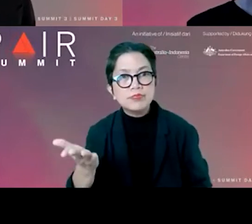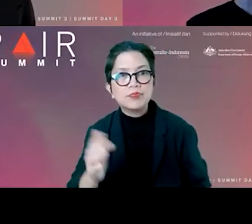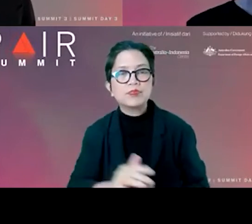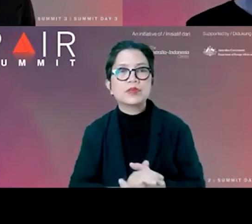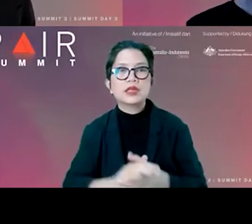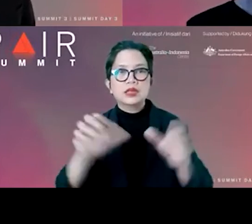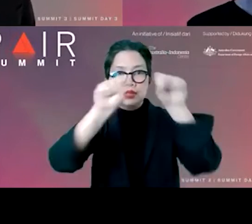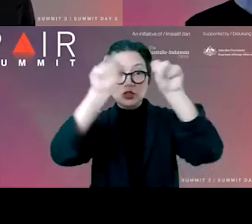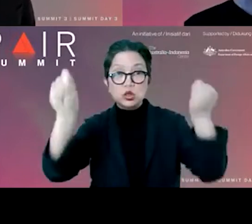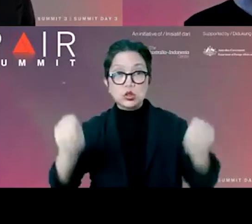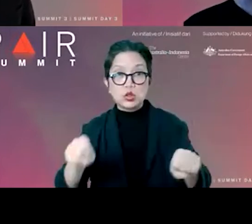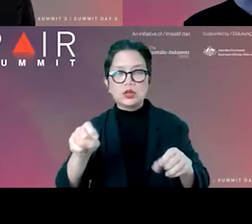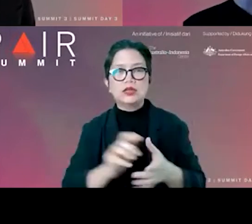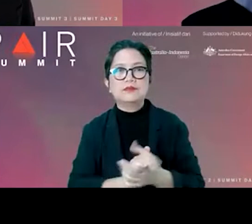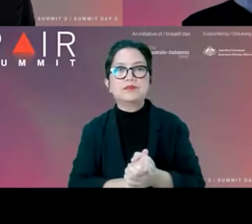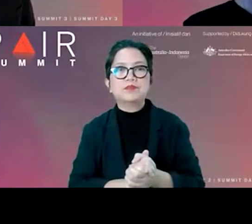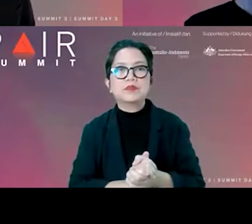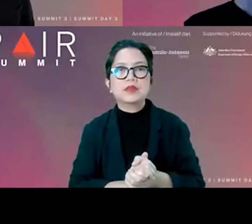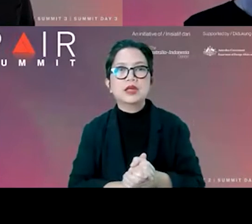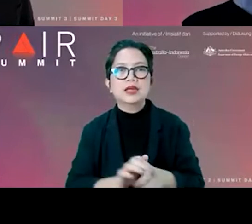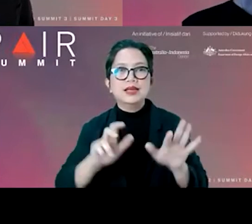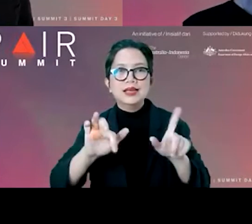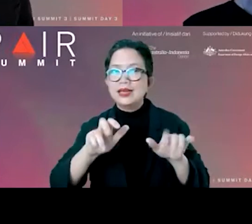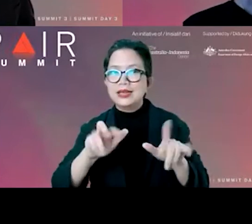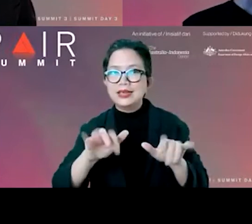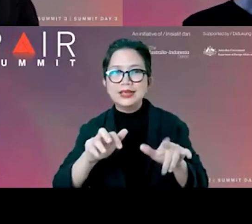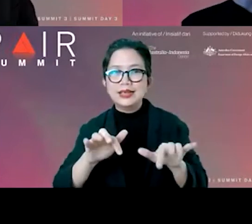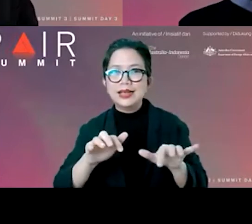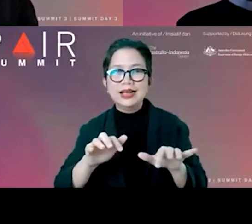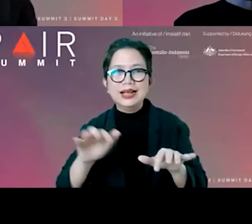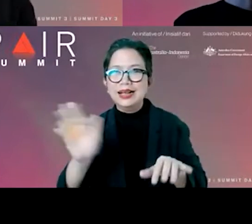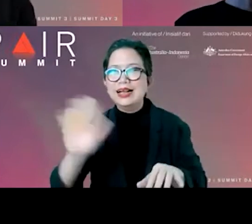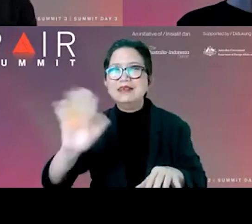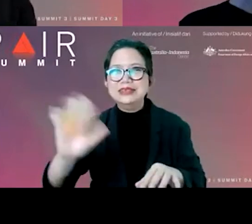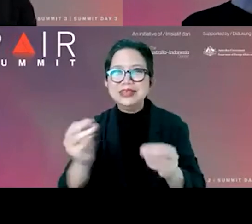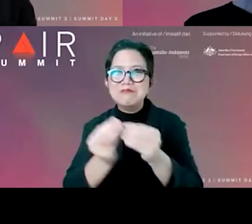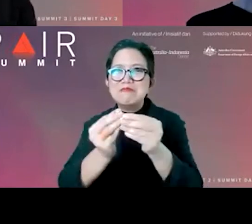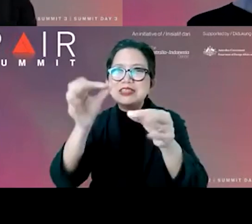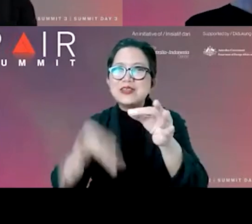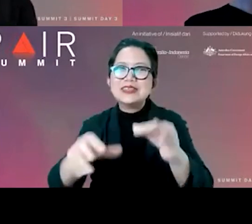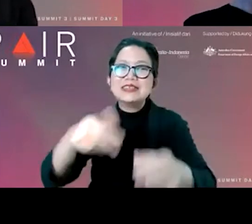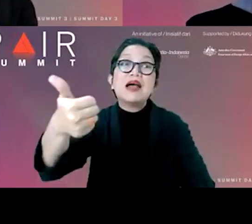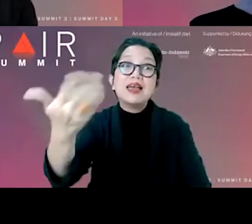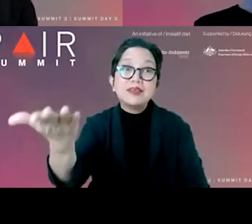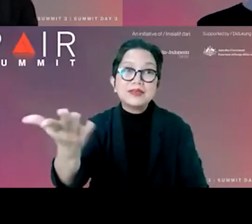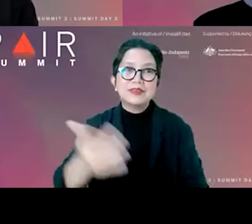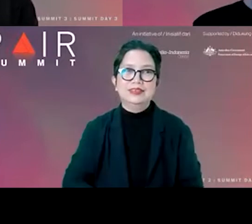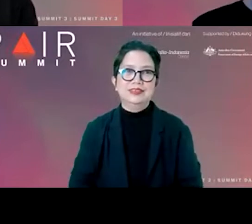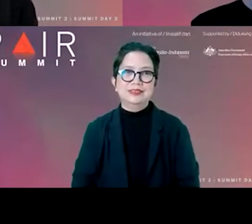to find the best solution. So anyway. Yes. It's another tool